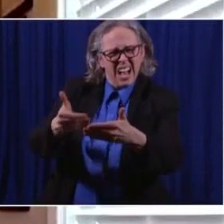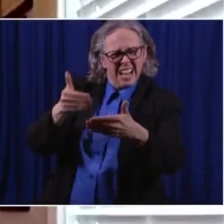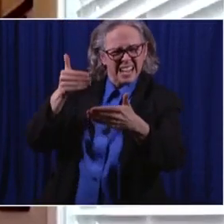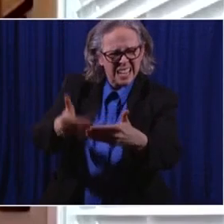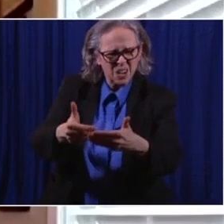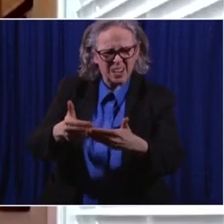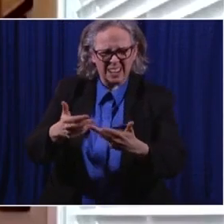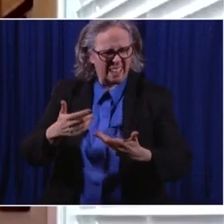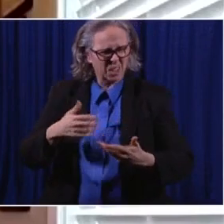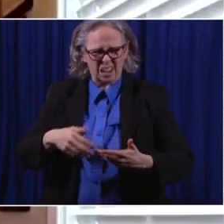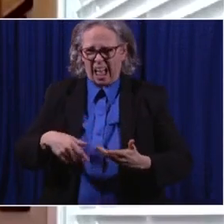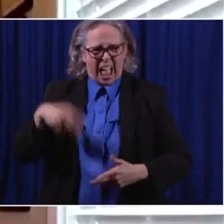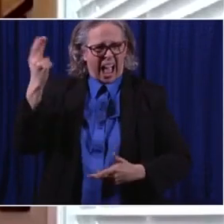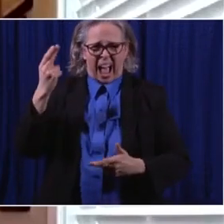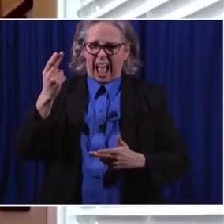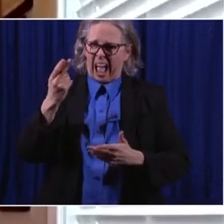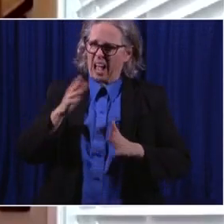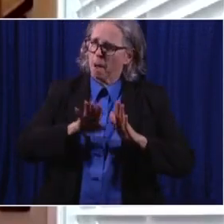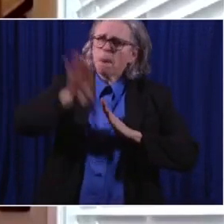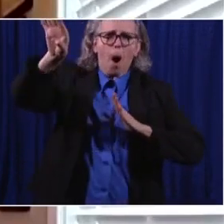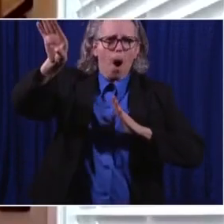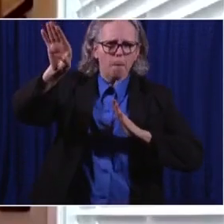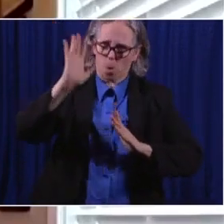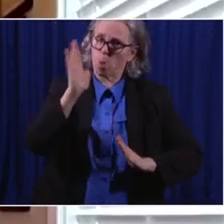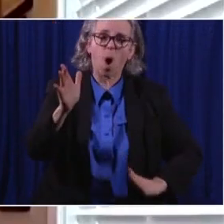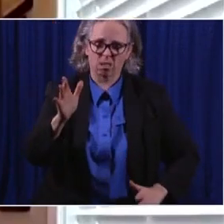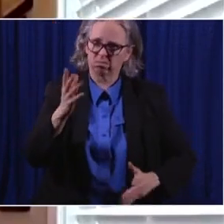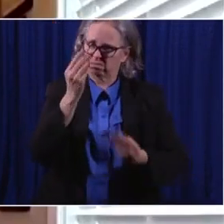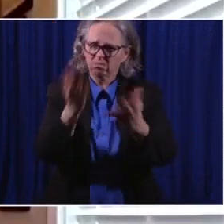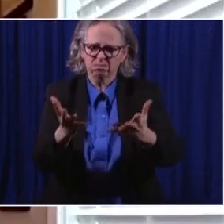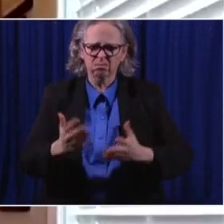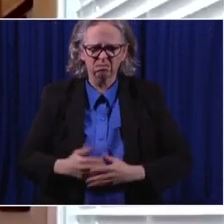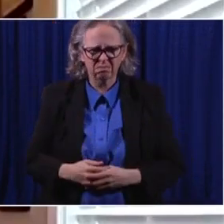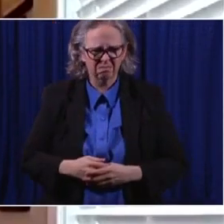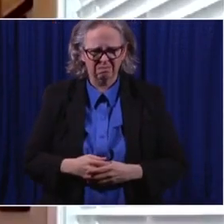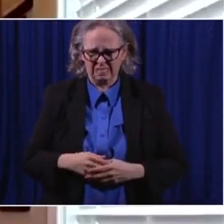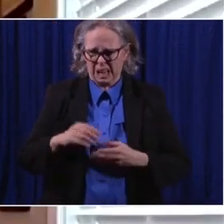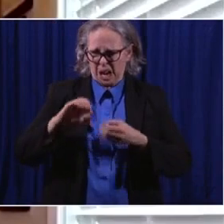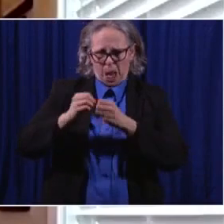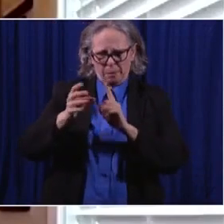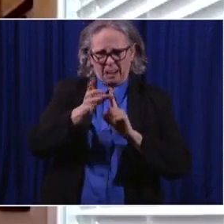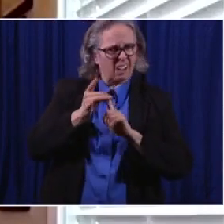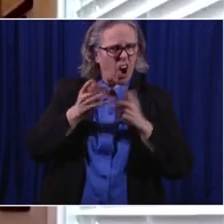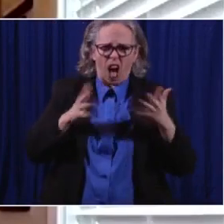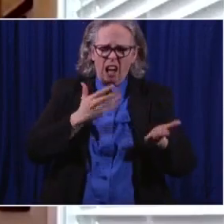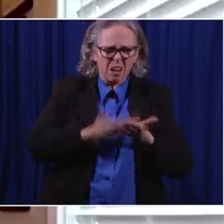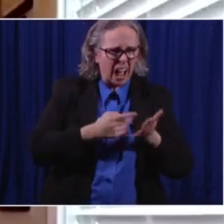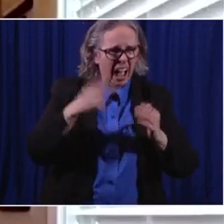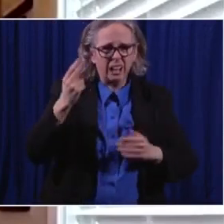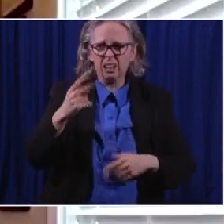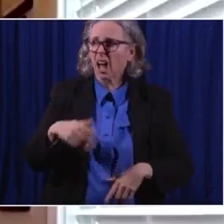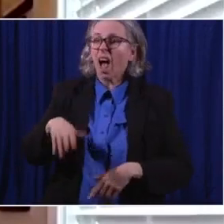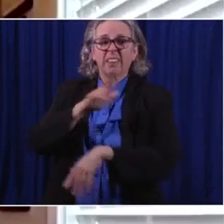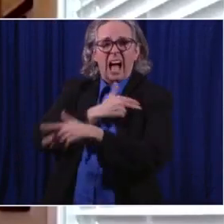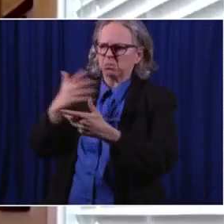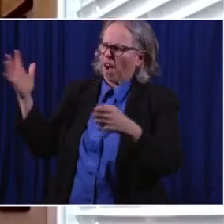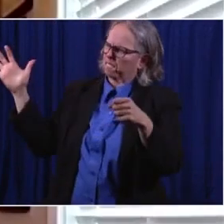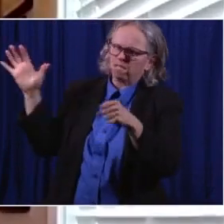Our cases, as you've noted, are high. Our hospitals are extremely busy, and that's in every corner of the